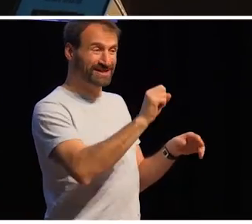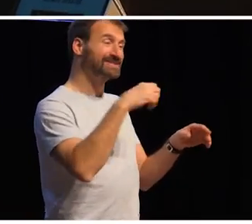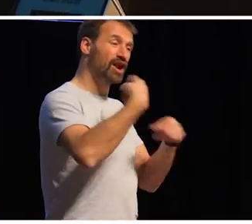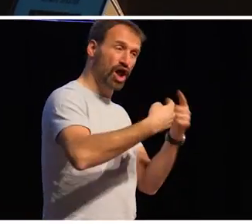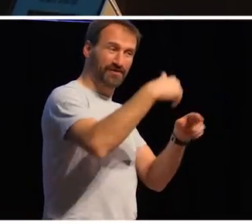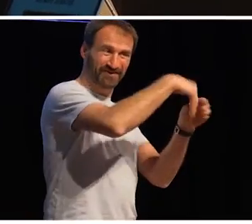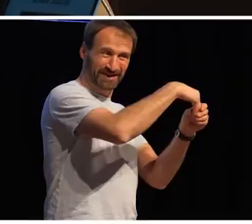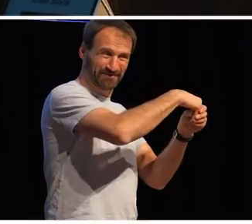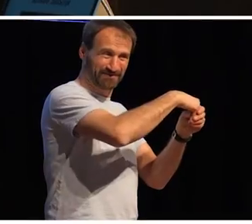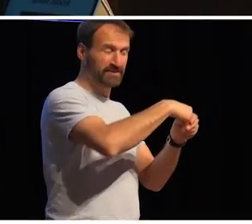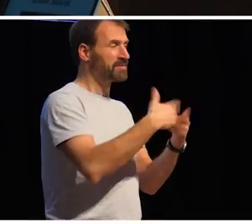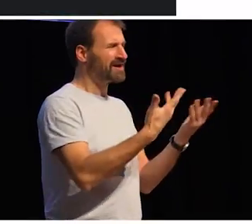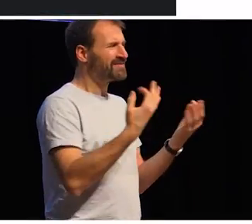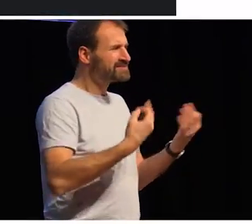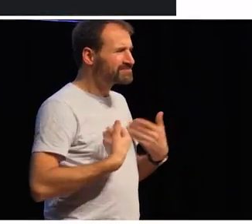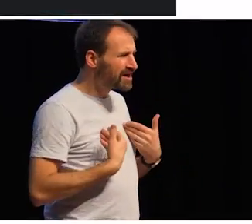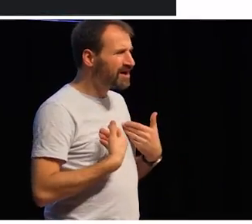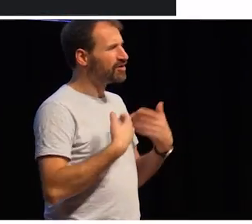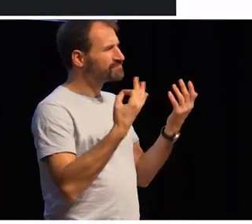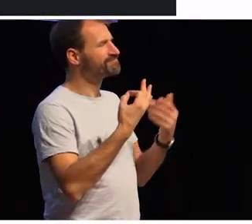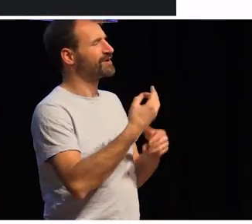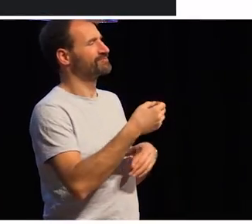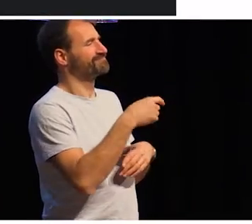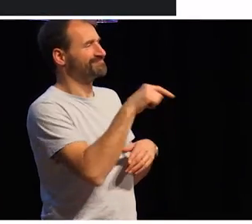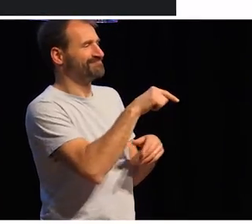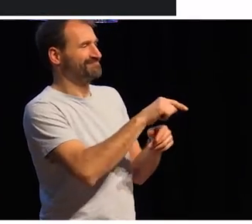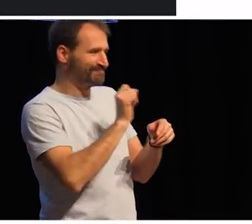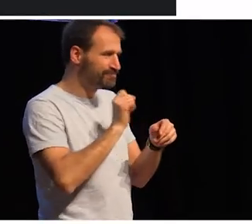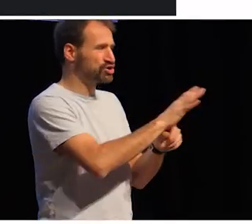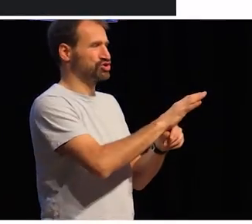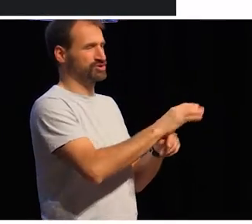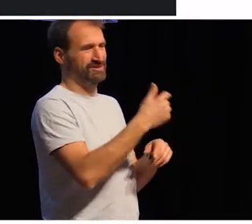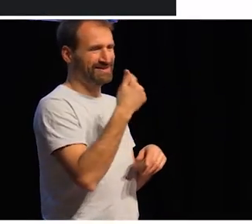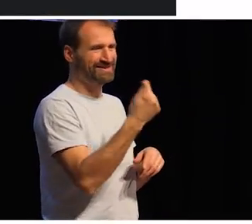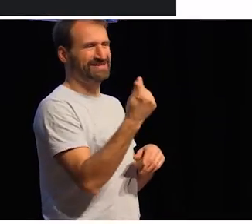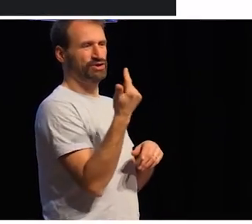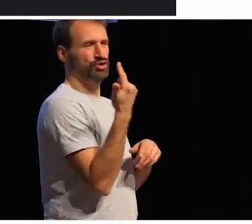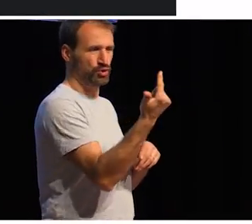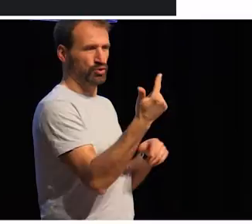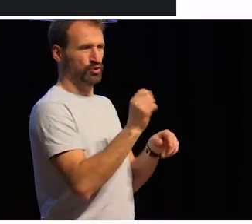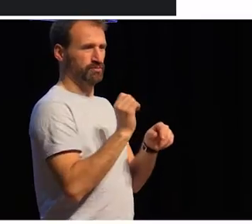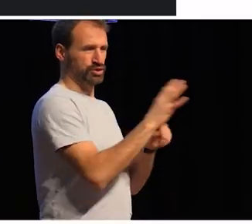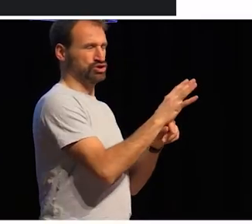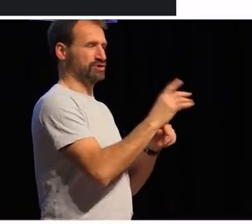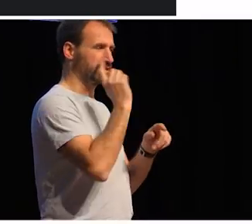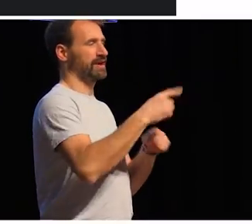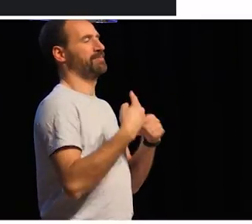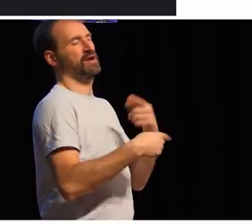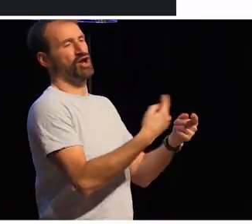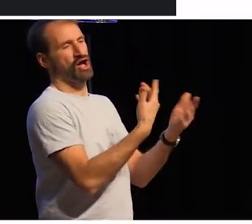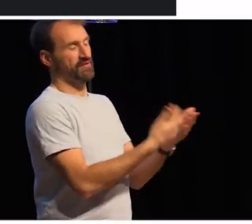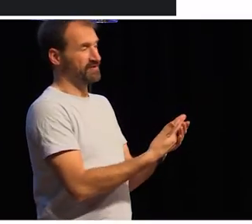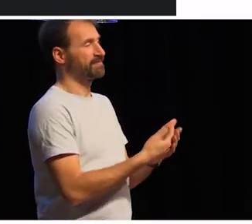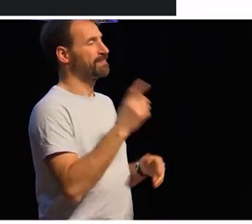a T2 push to make the code run on the hardware here. And I'm using Express so that you hit